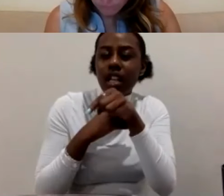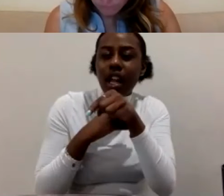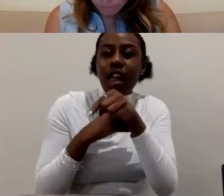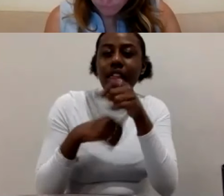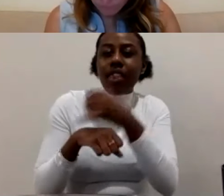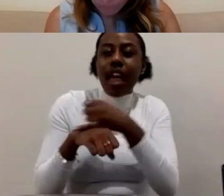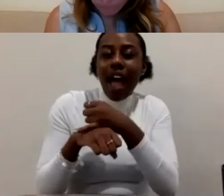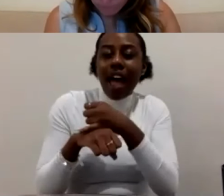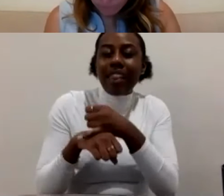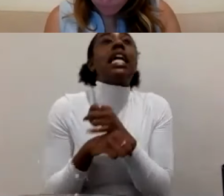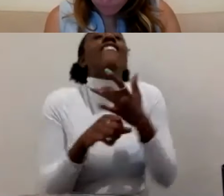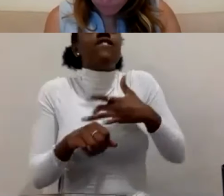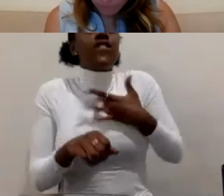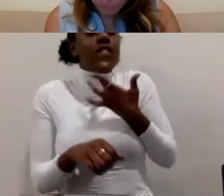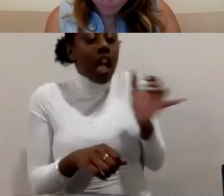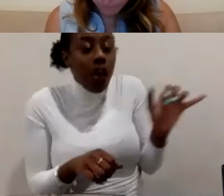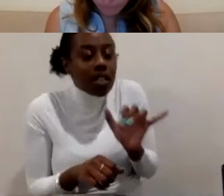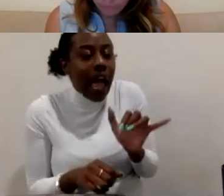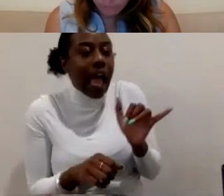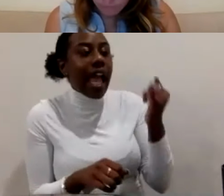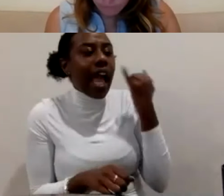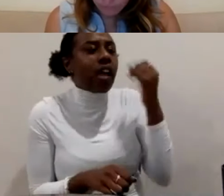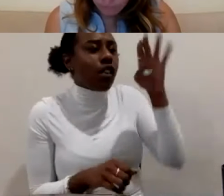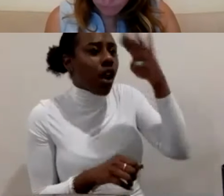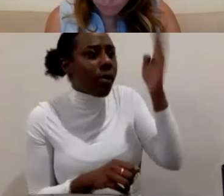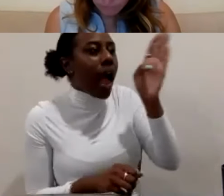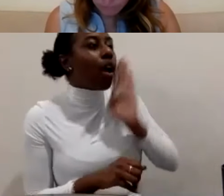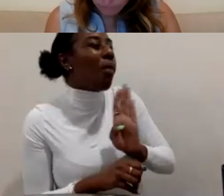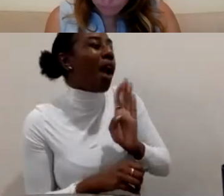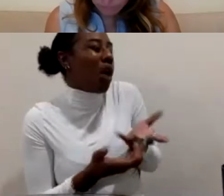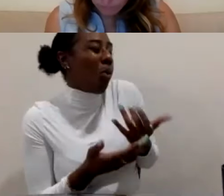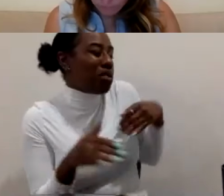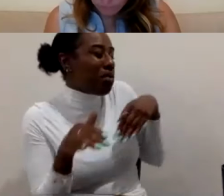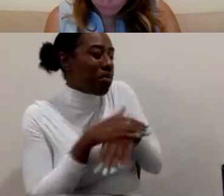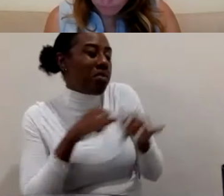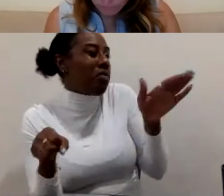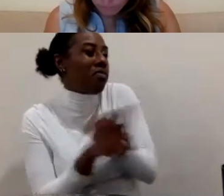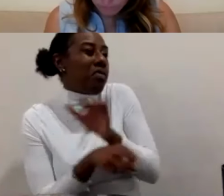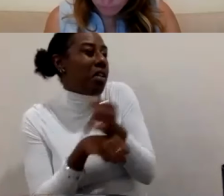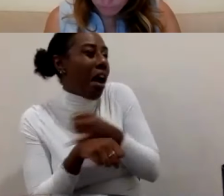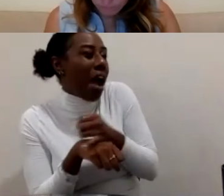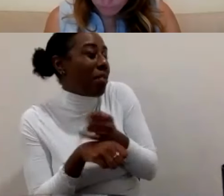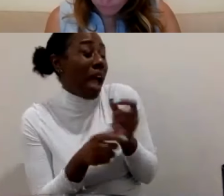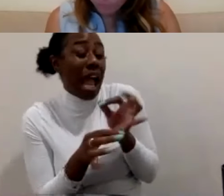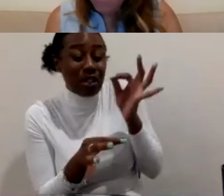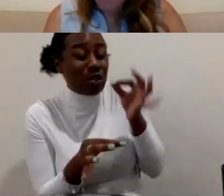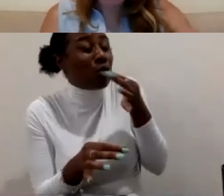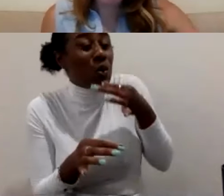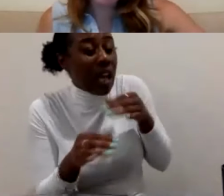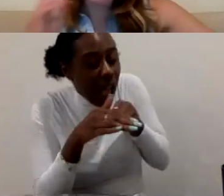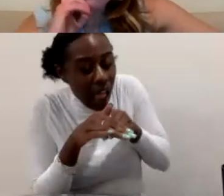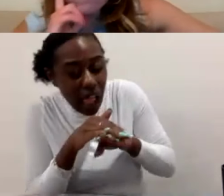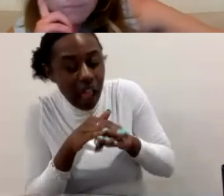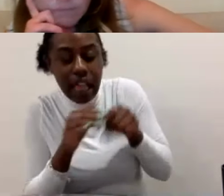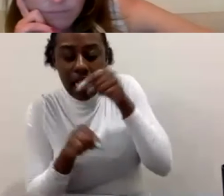island because the Justice Center is right there as soon as you cross the causeway. So intimidation, exactly, Benjamin. So it's really interesting how